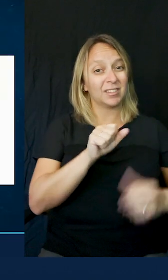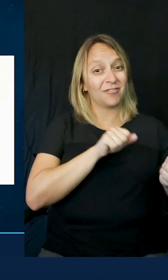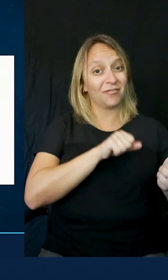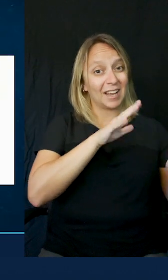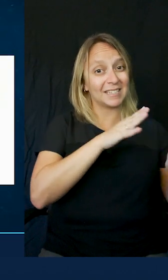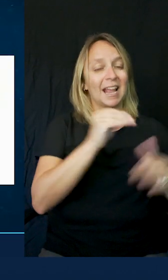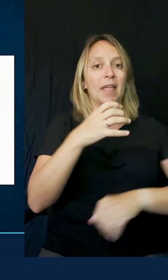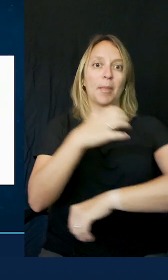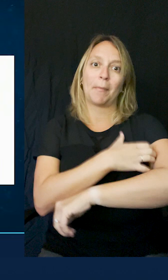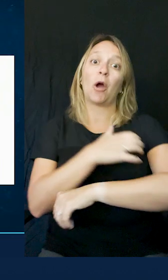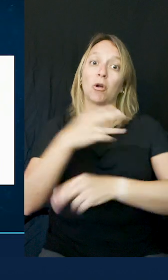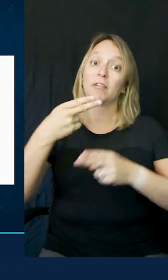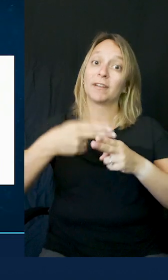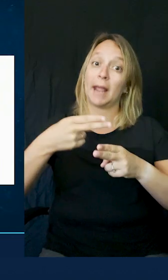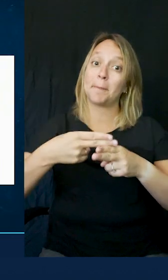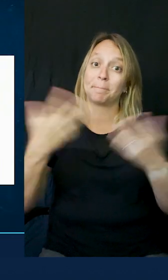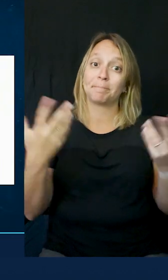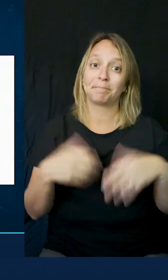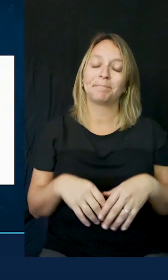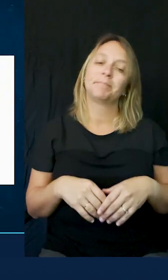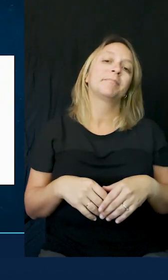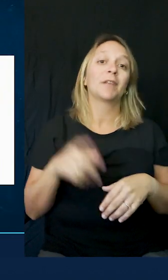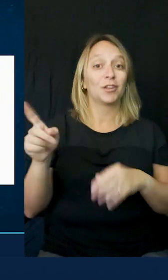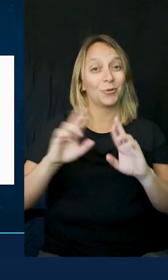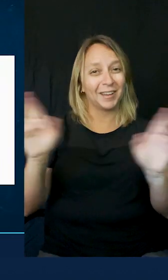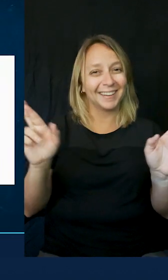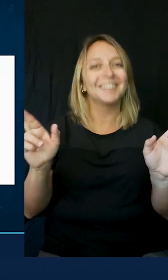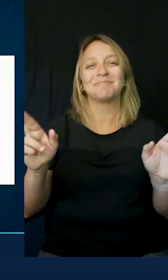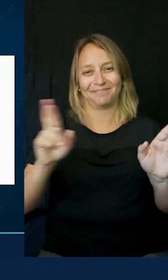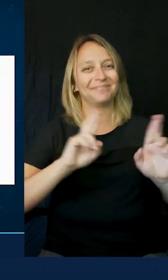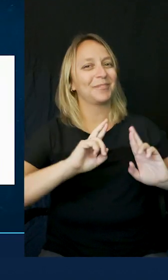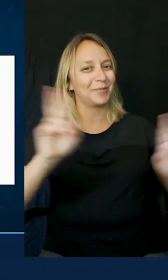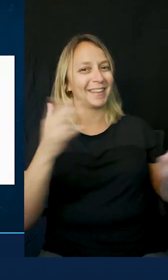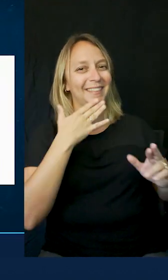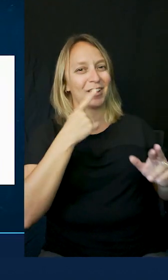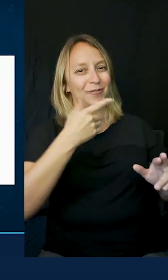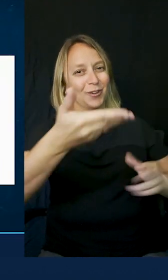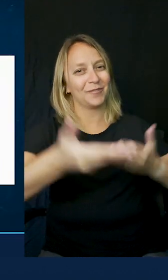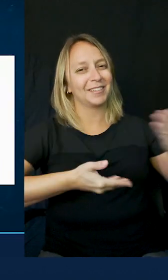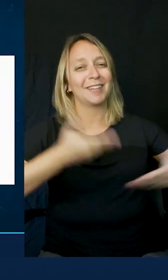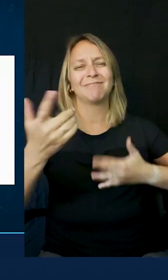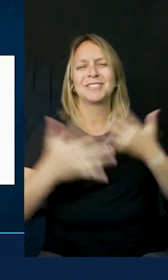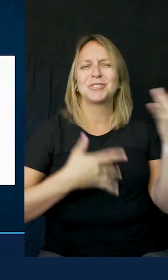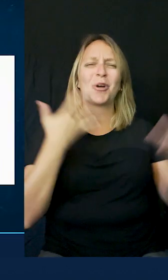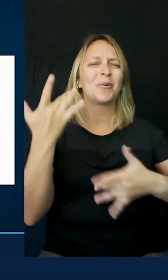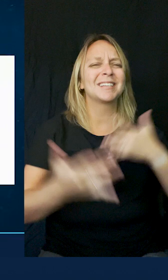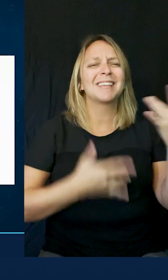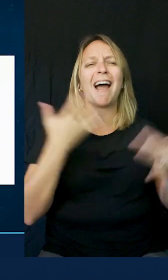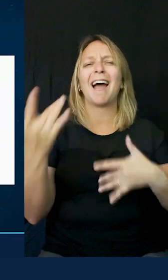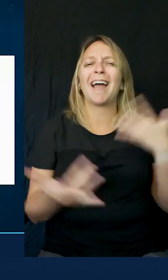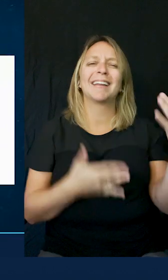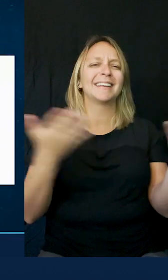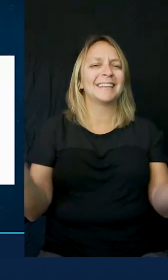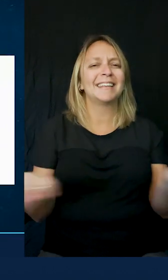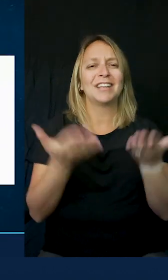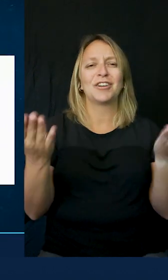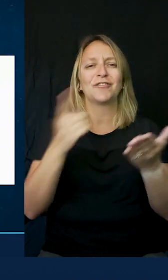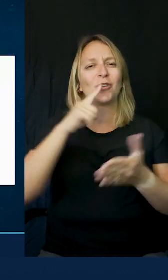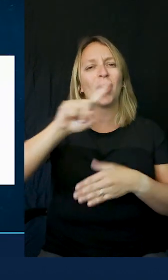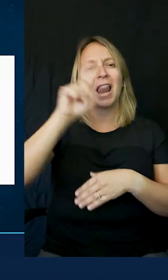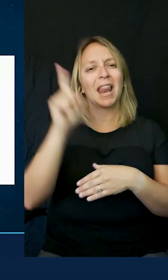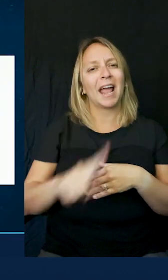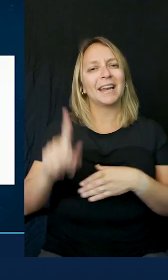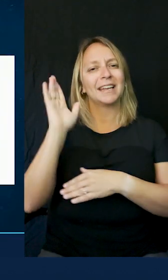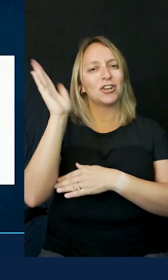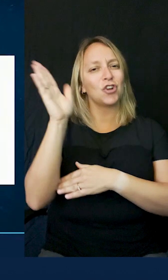are you ready to get us kicked off tonight? I'm ready, Jim. Thanks for the invitation. I'm so excited to be with the Seattle Aquarium for a lightning talk